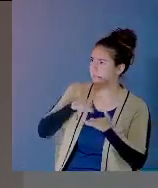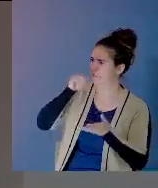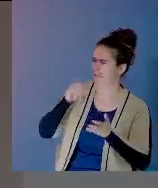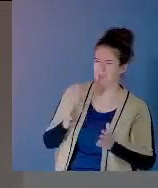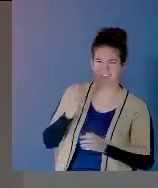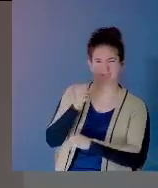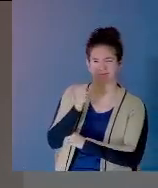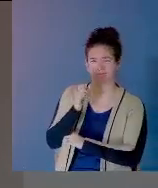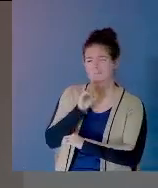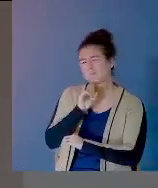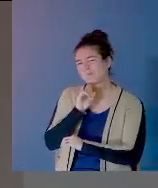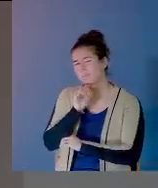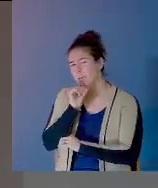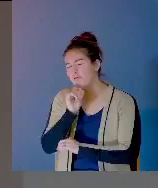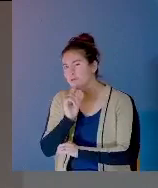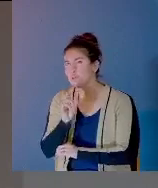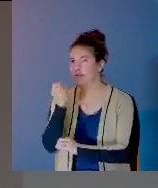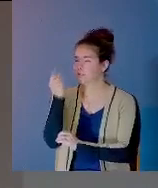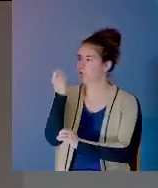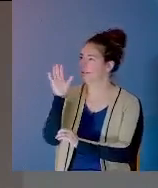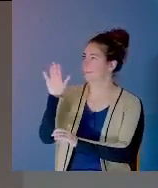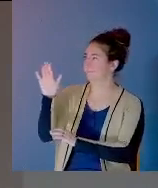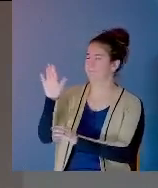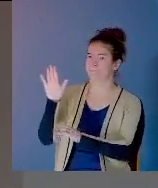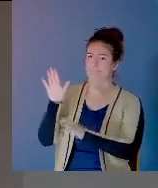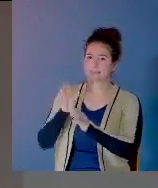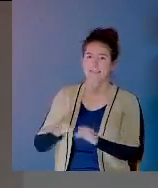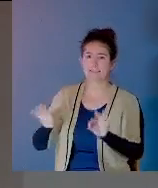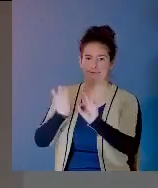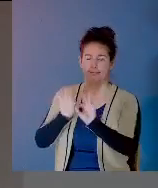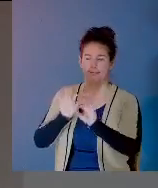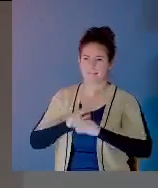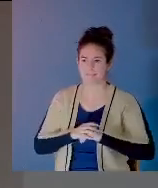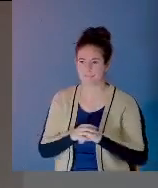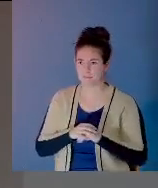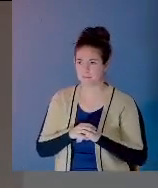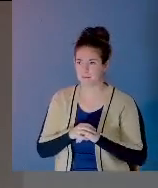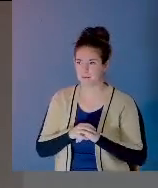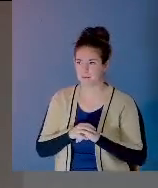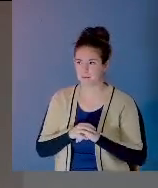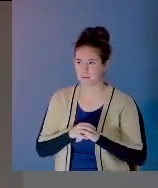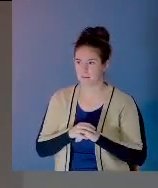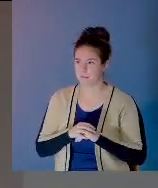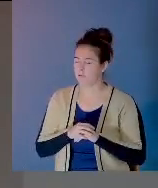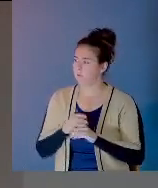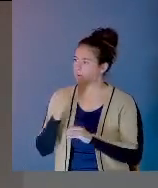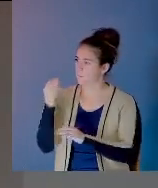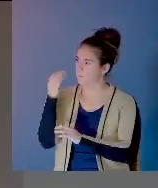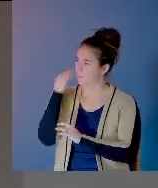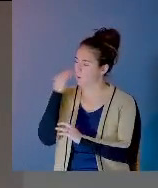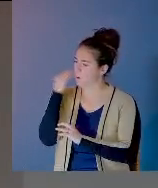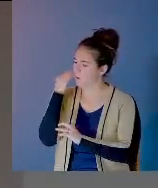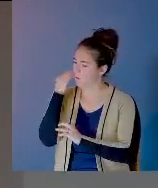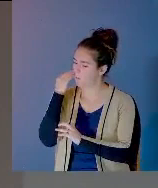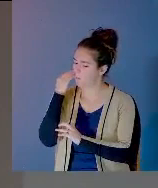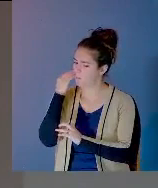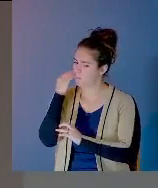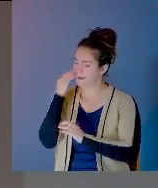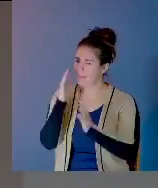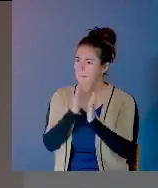23, the Bible speaks about how we're created, as a being. You're a body, you're a soul, and you're a